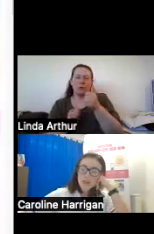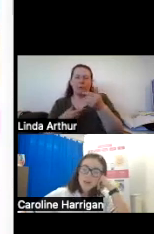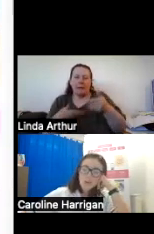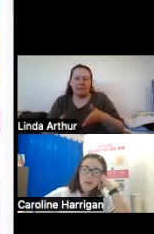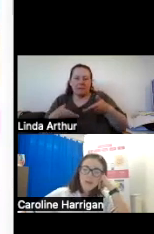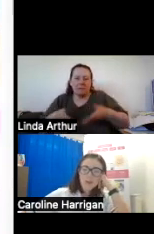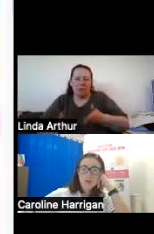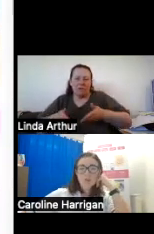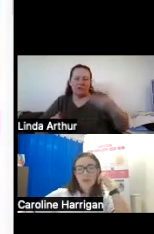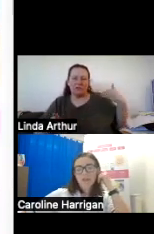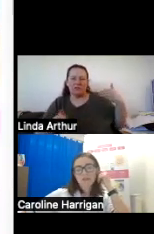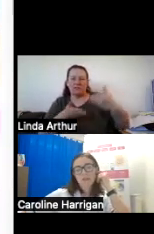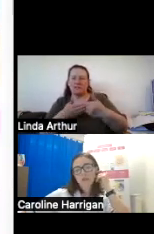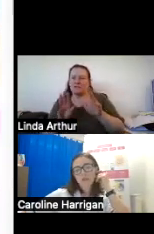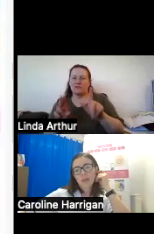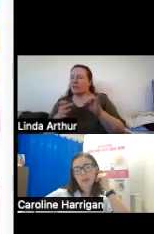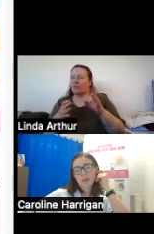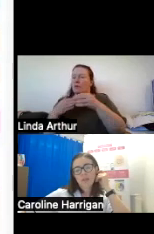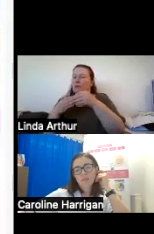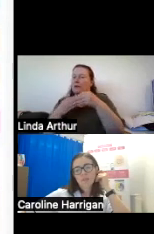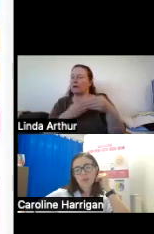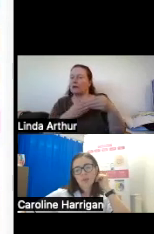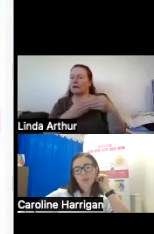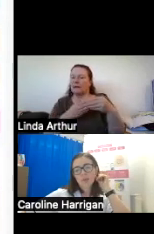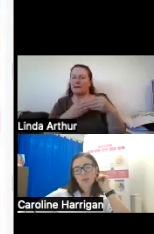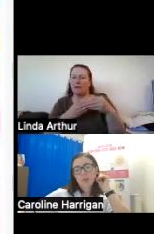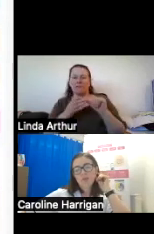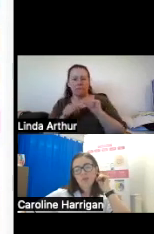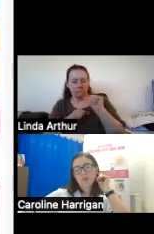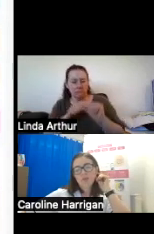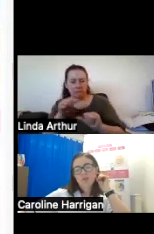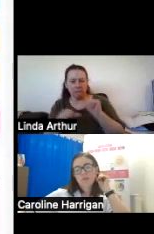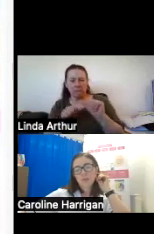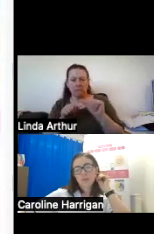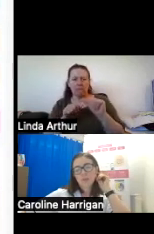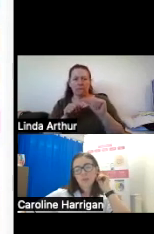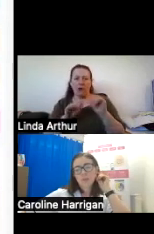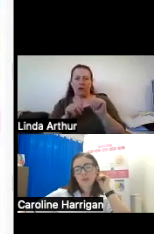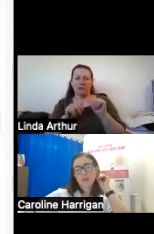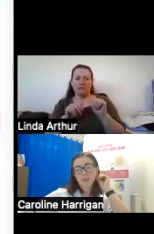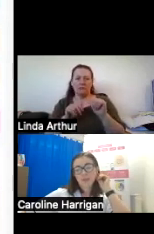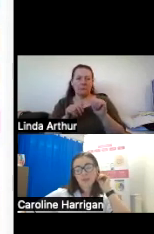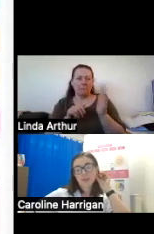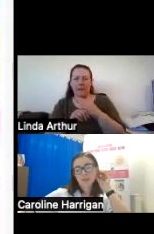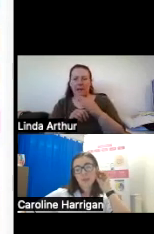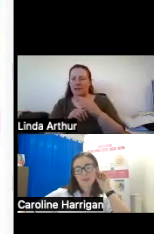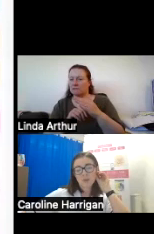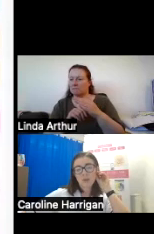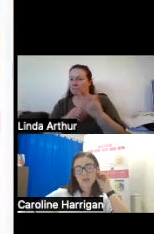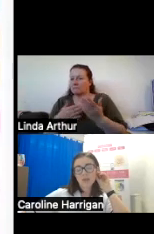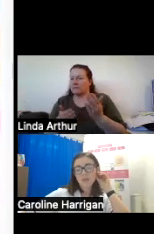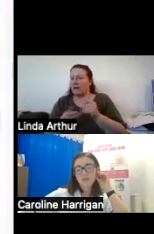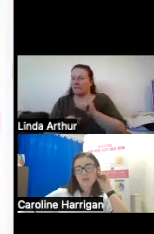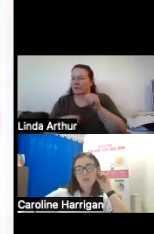years, but we have no guidance or no guidelines or protocols of how do you return safely to exercise after having a